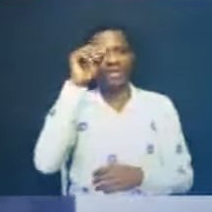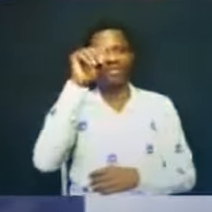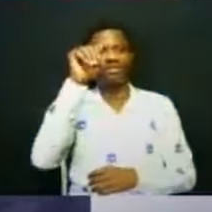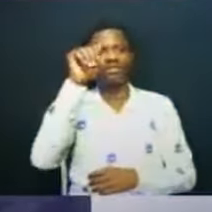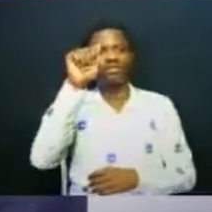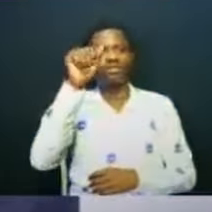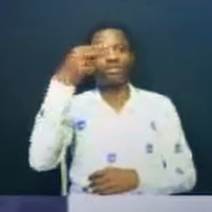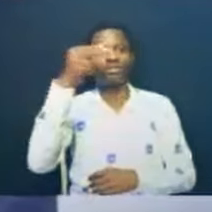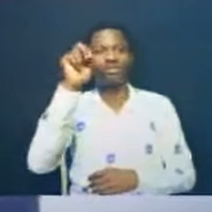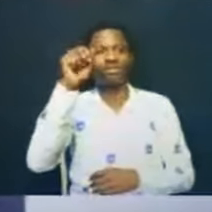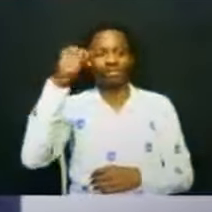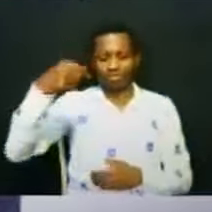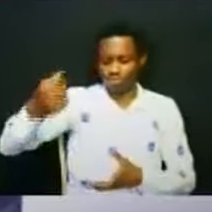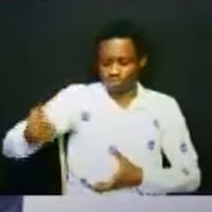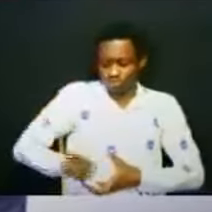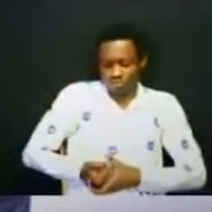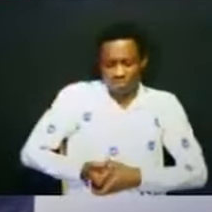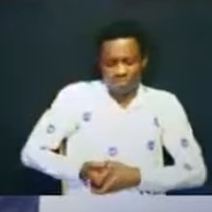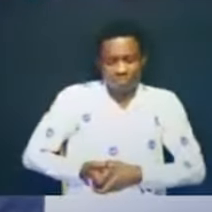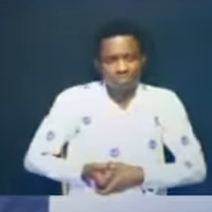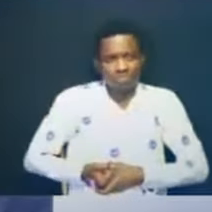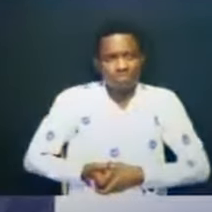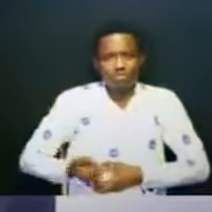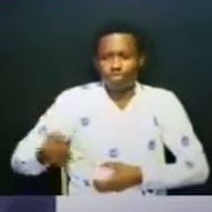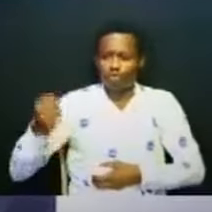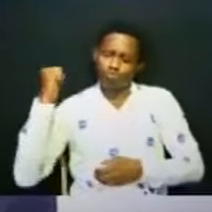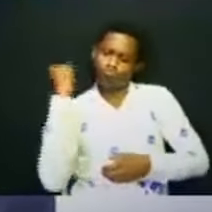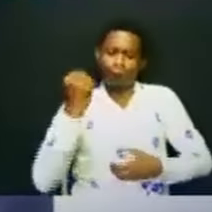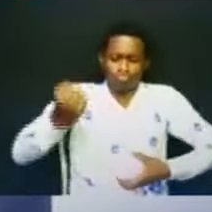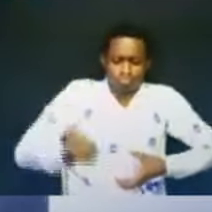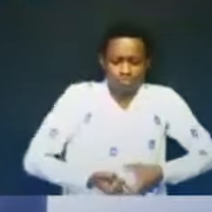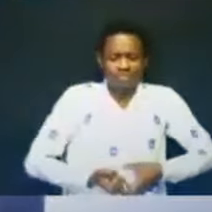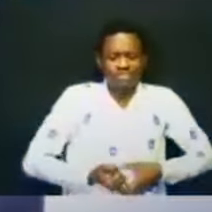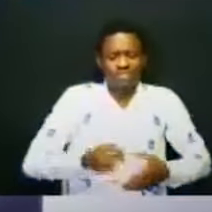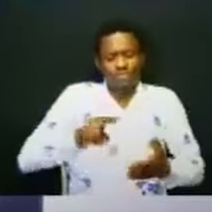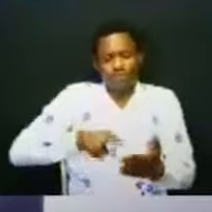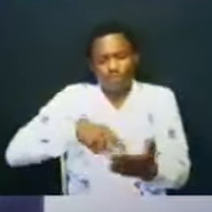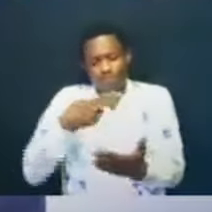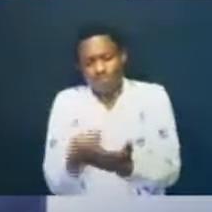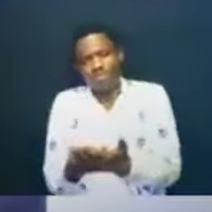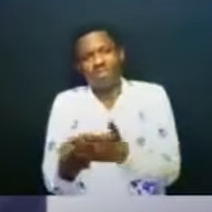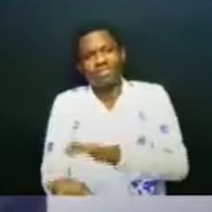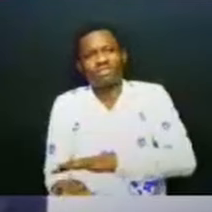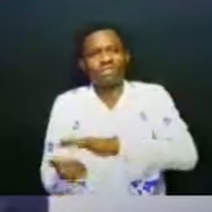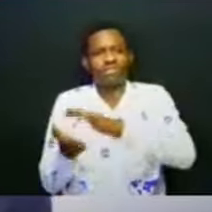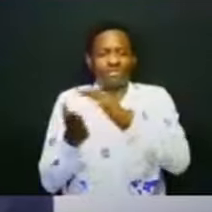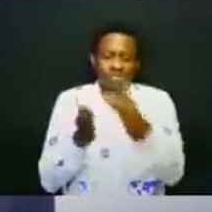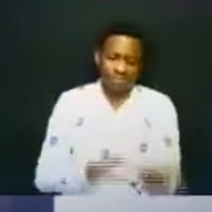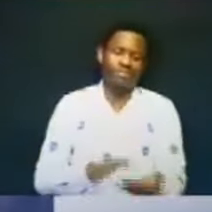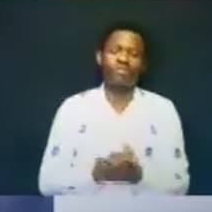He fell there and died on the spot. Asahel had fallen and died. Nanso